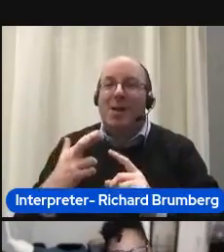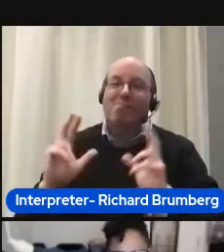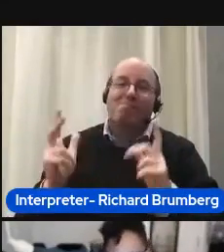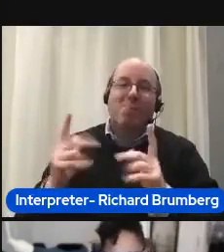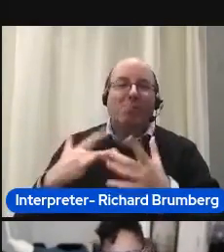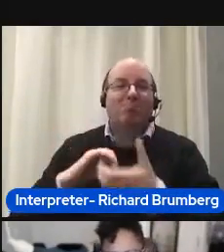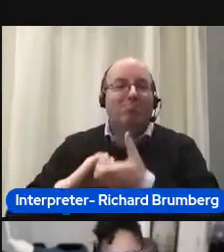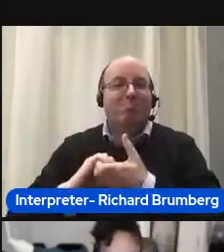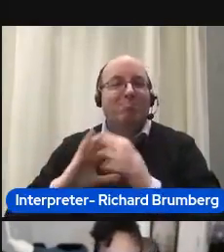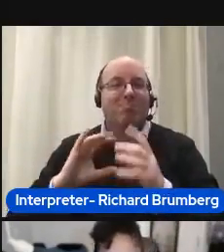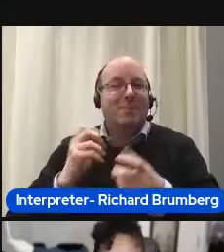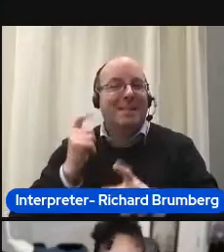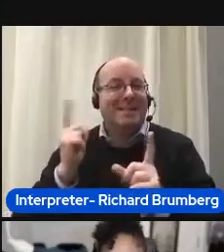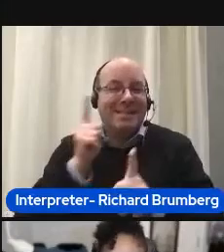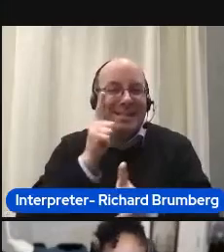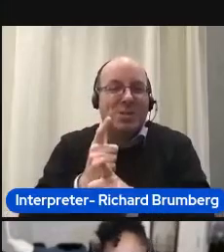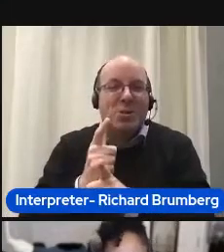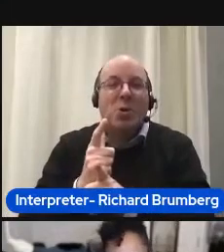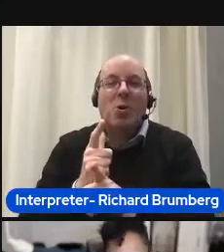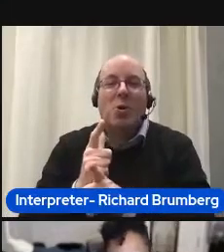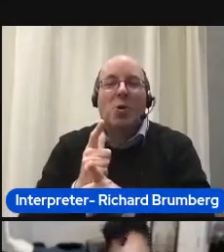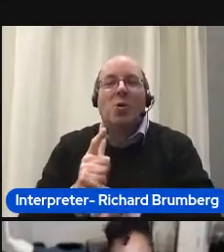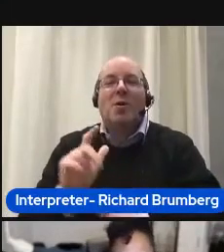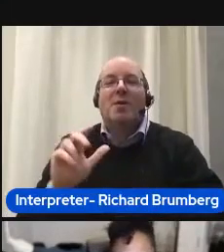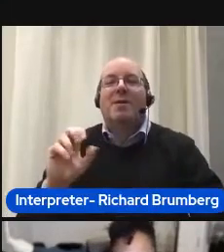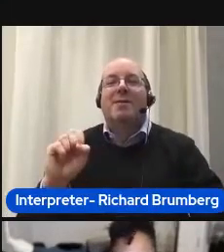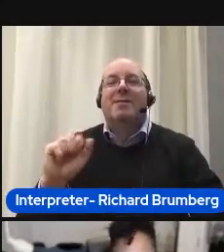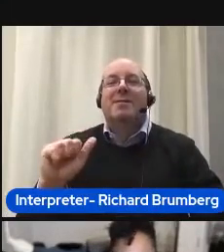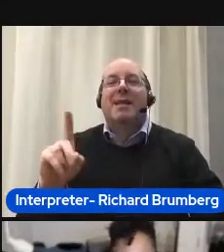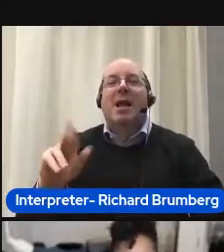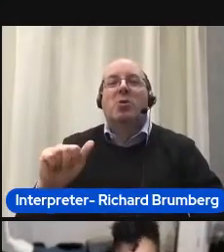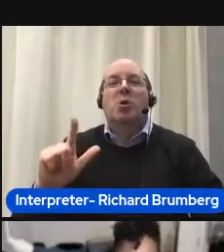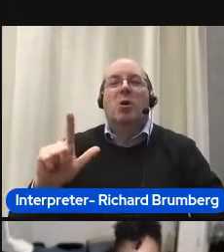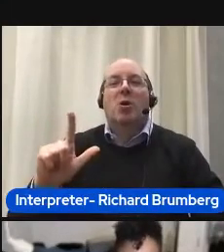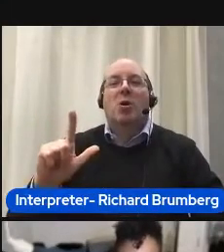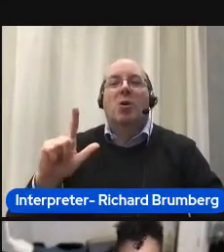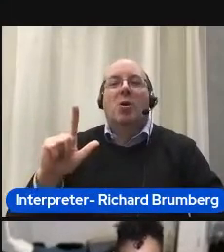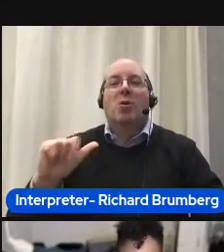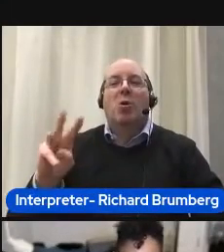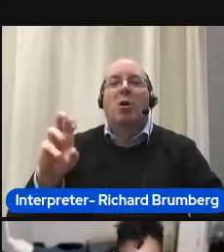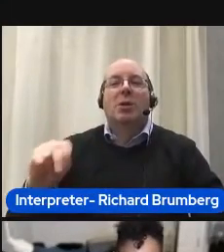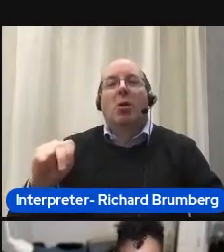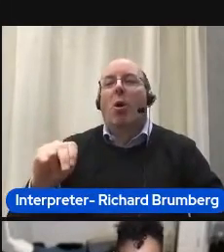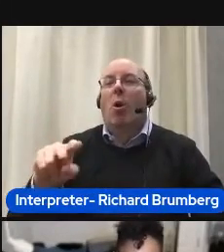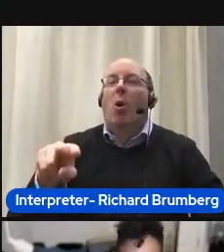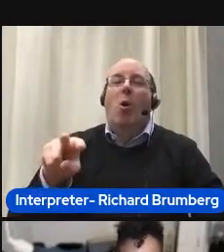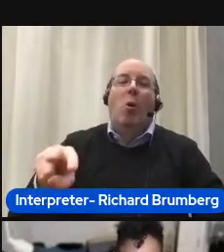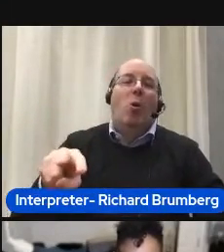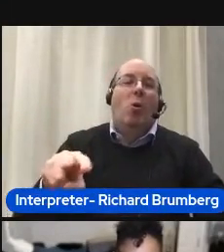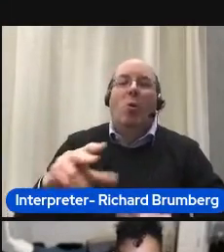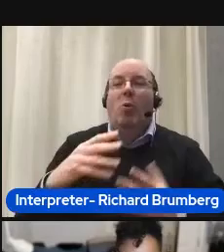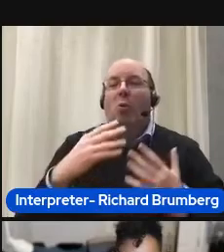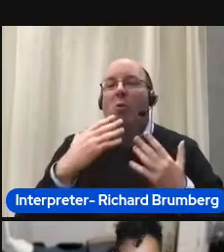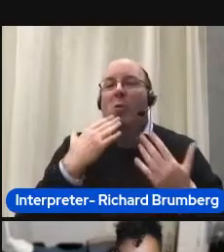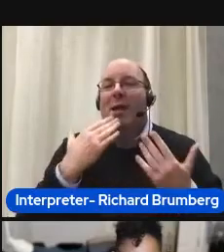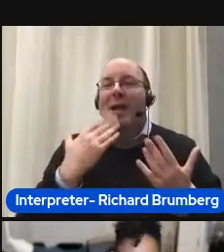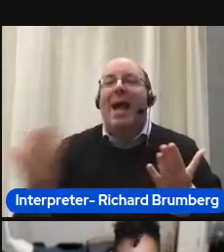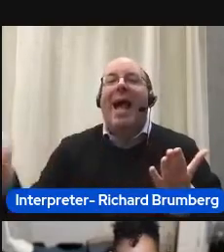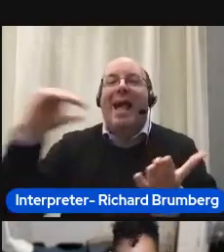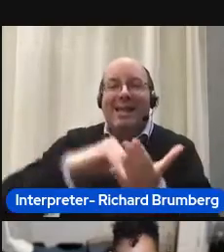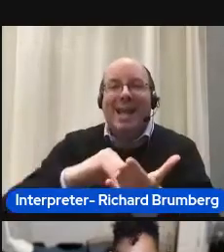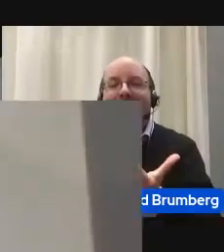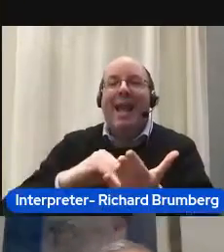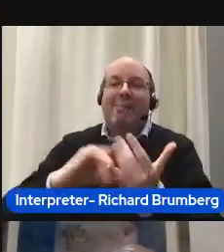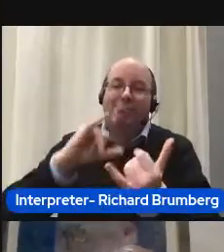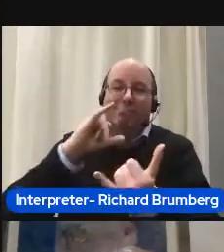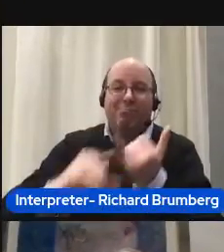Sandra Lawson, makes me happy. So thank you for that opportunity. And I want to invite her back on to close us out.